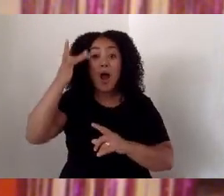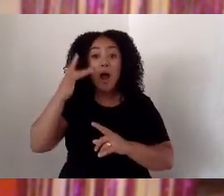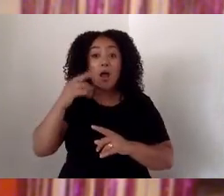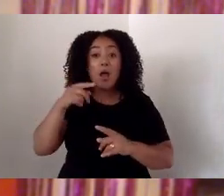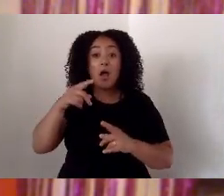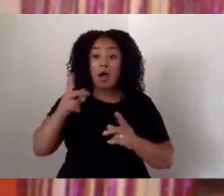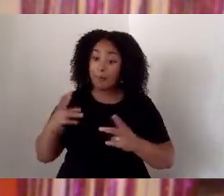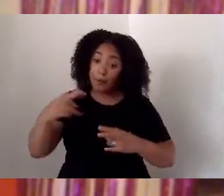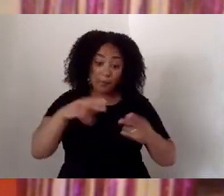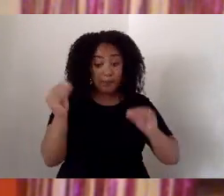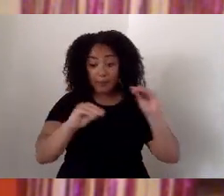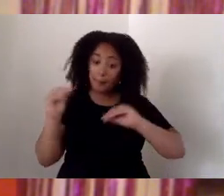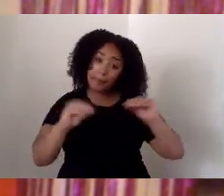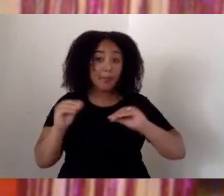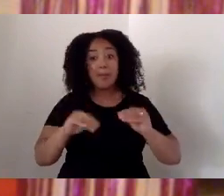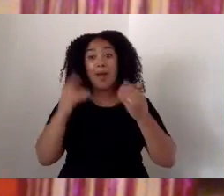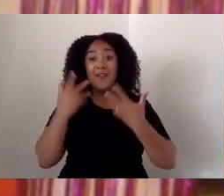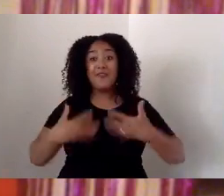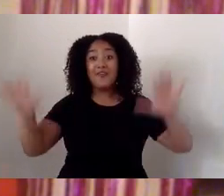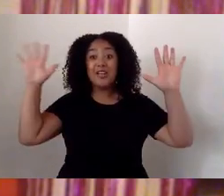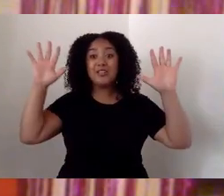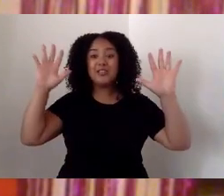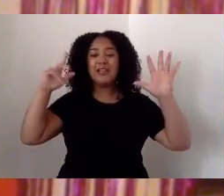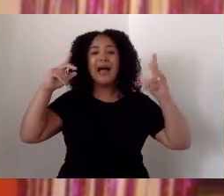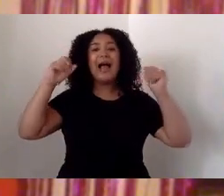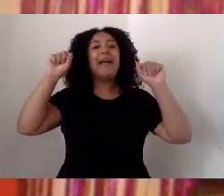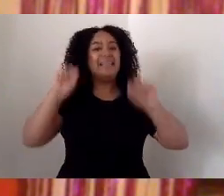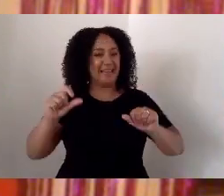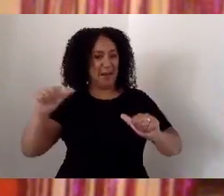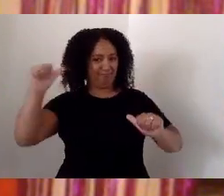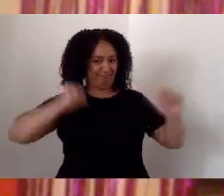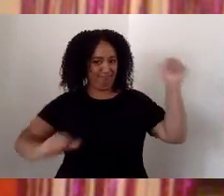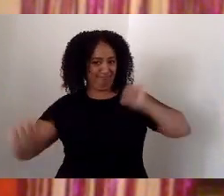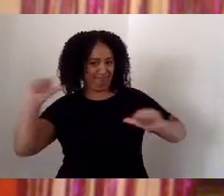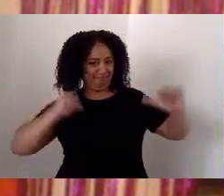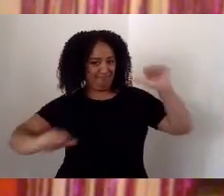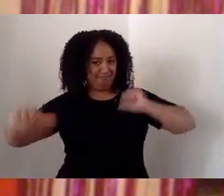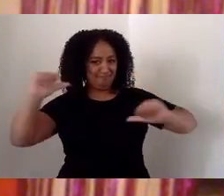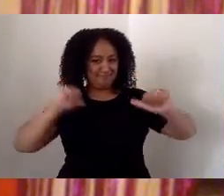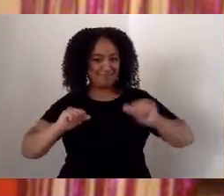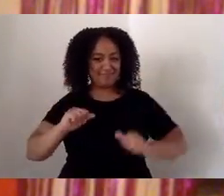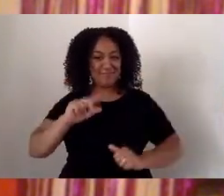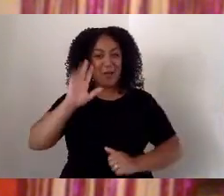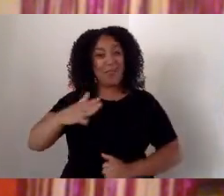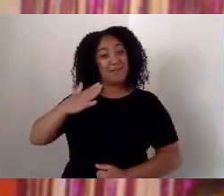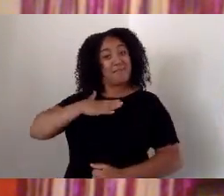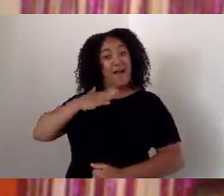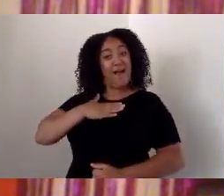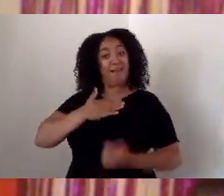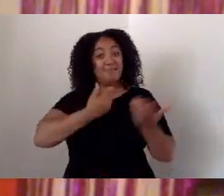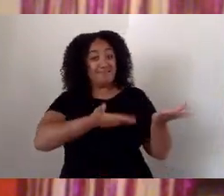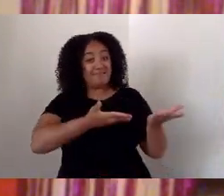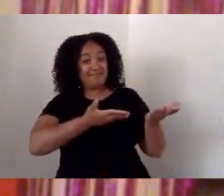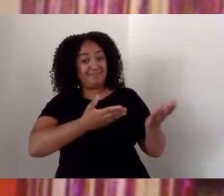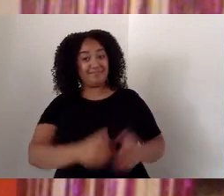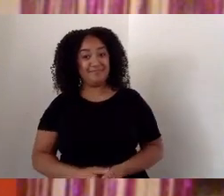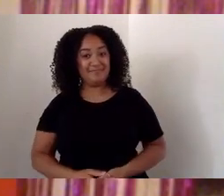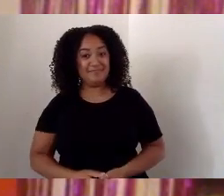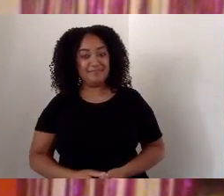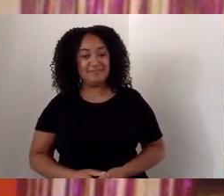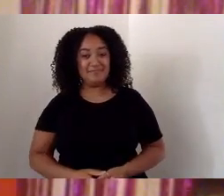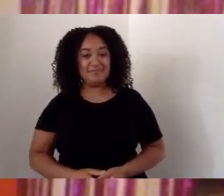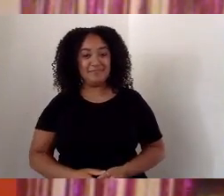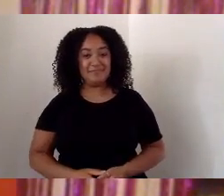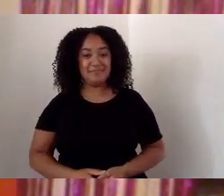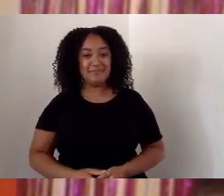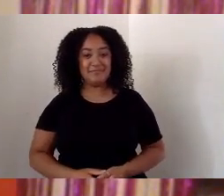create a beautiful show. So here's mine. Woo! Look at it right there. So now that I have my shape all